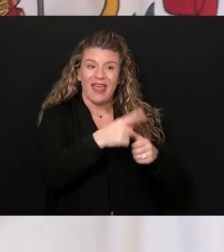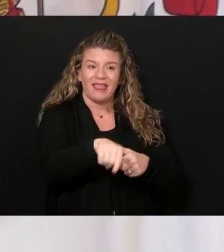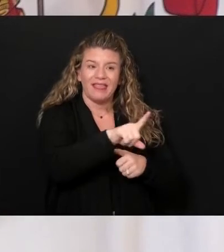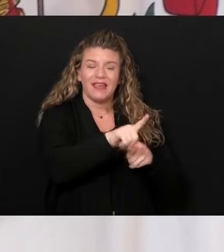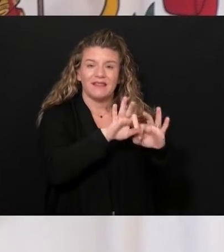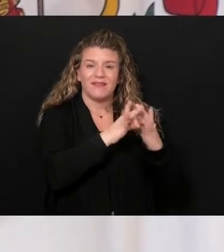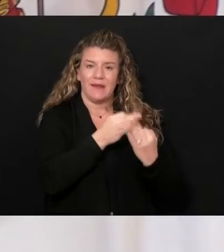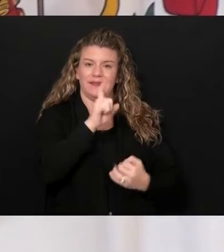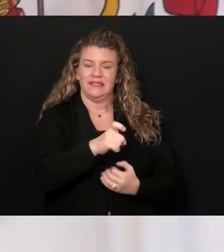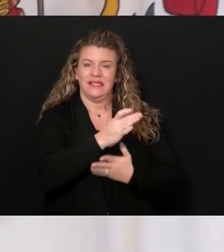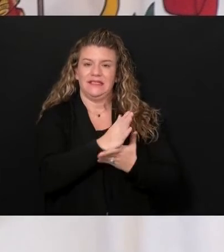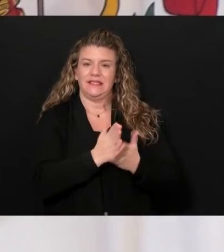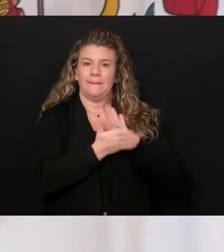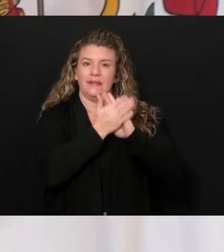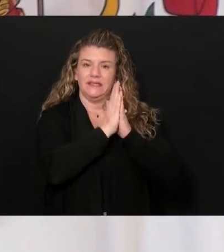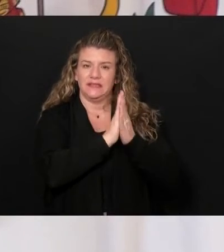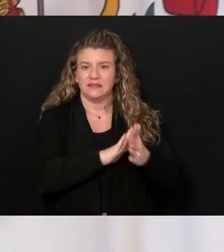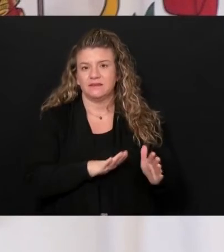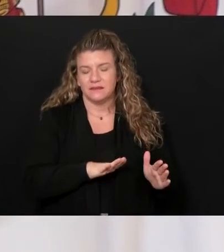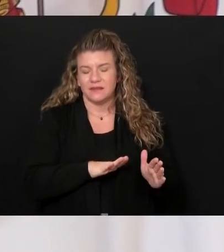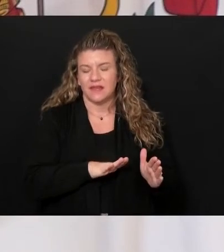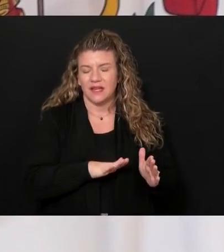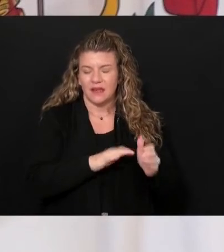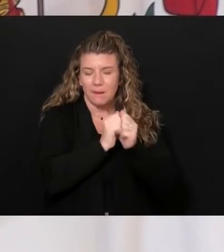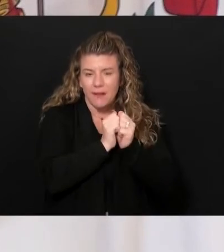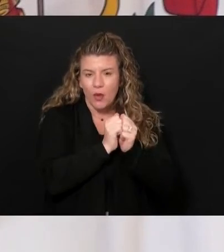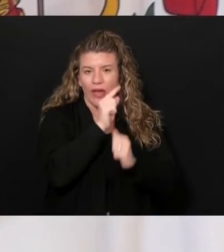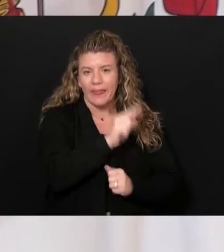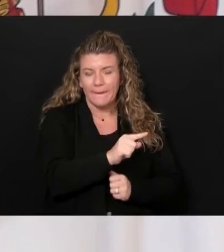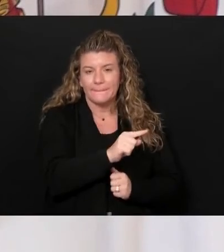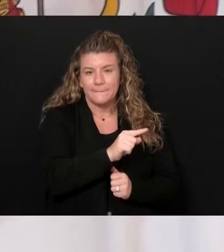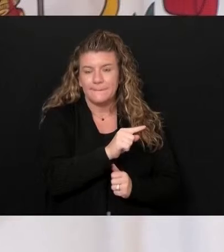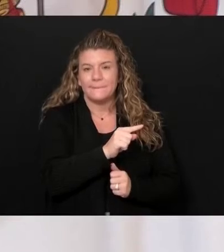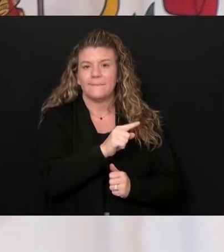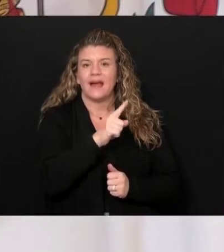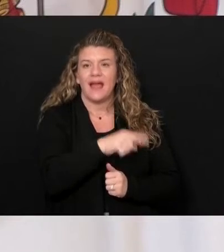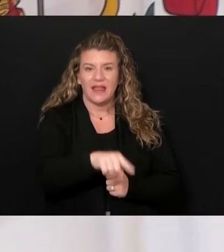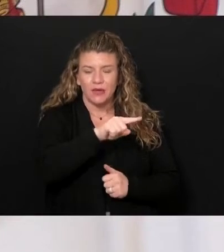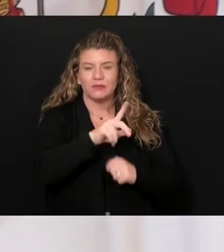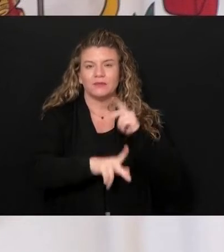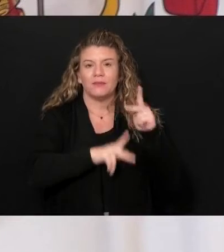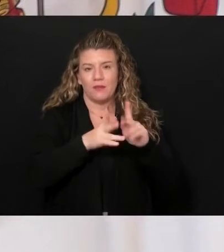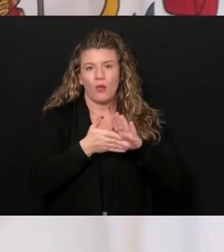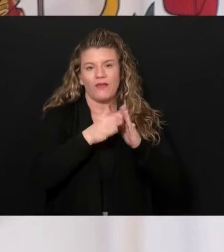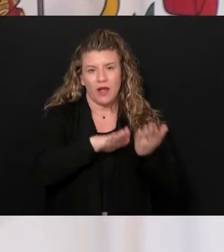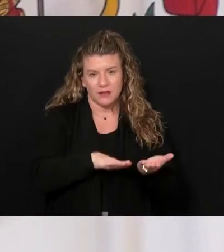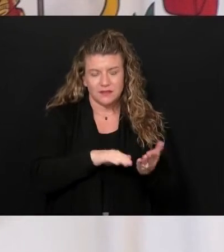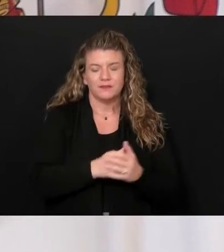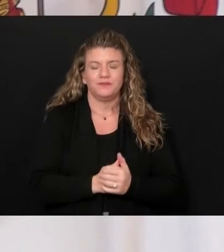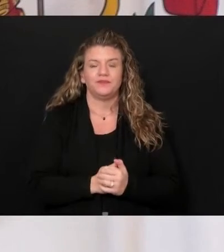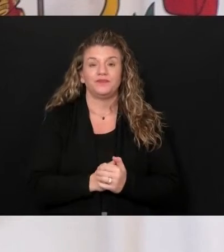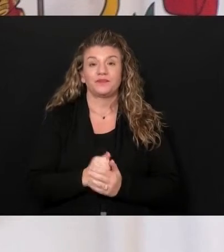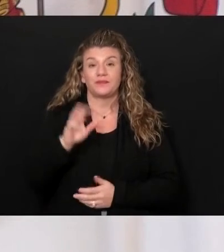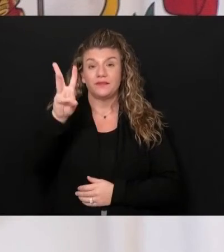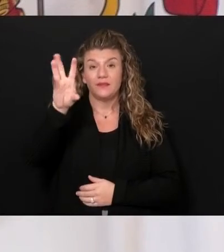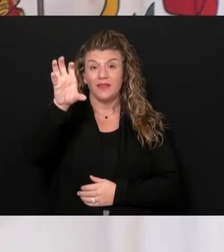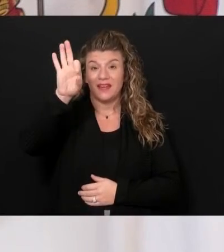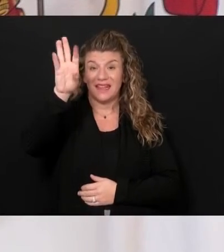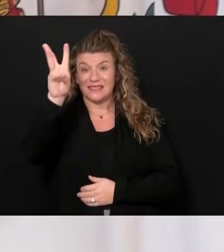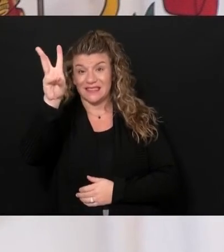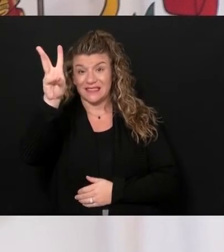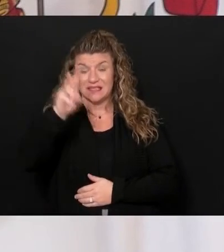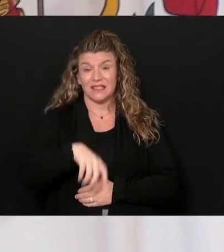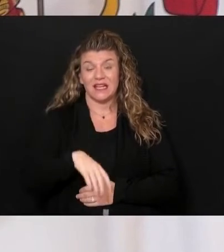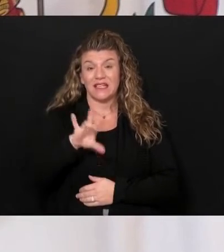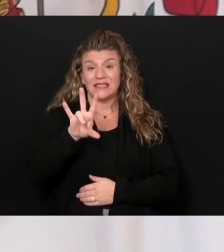level of peace and be with them, and especially be with these that we've lost. Our 696th